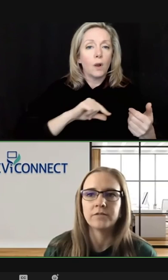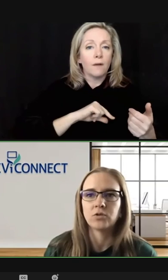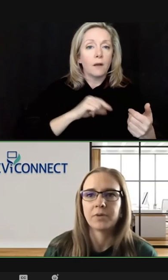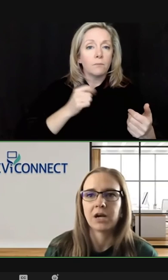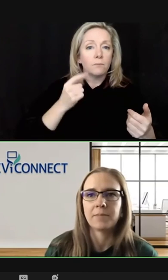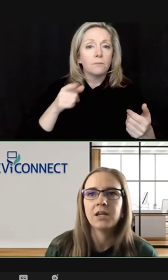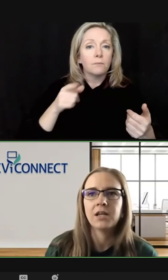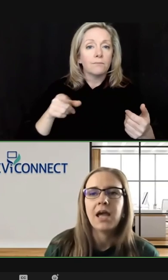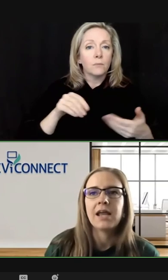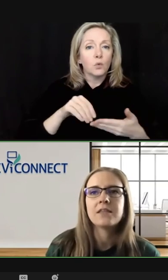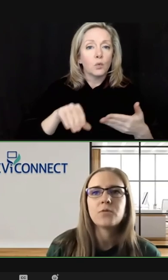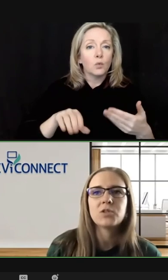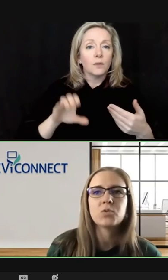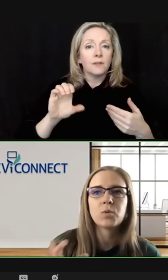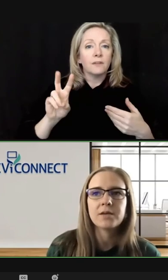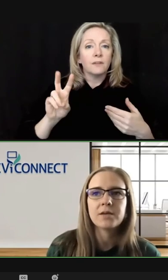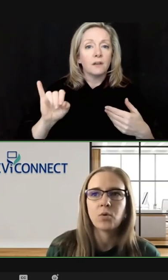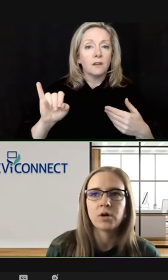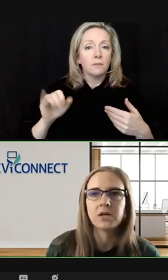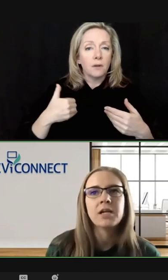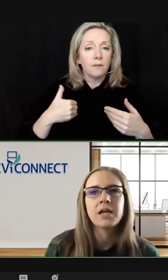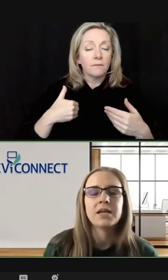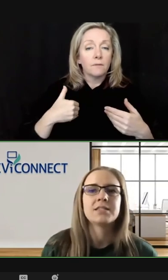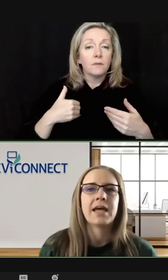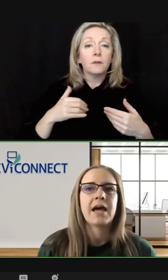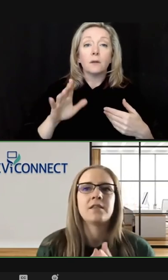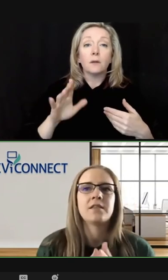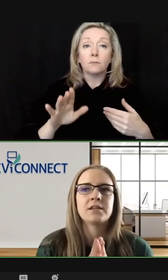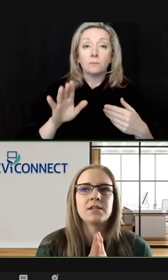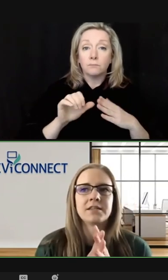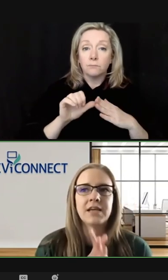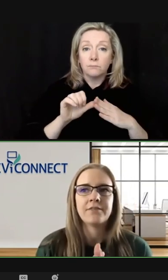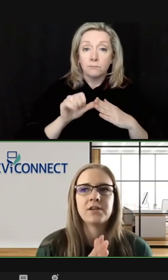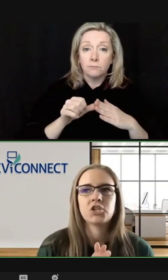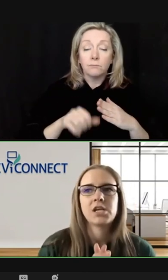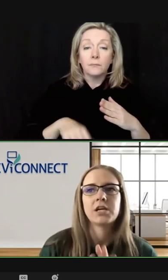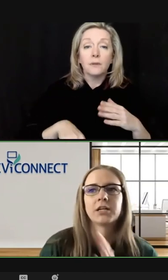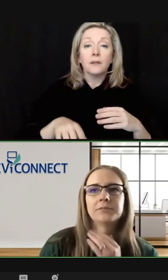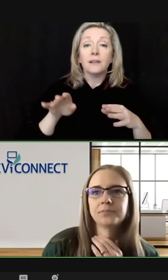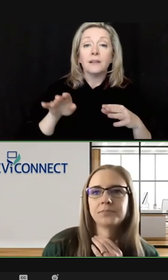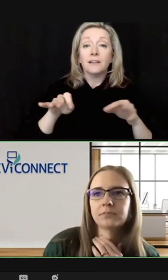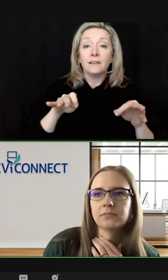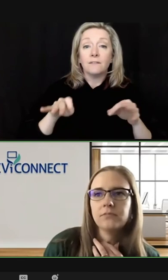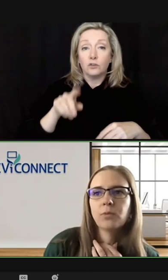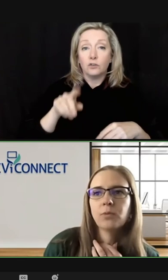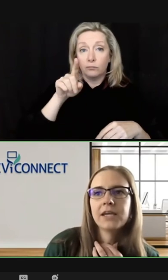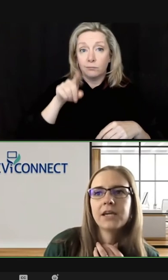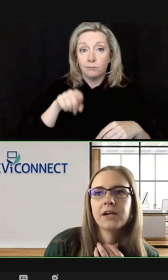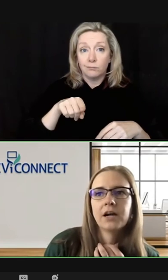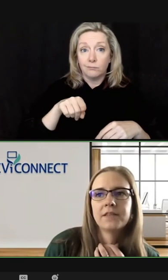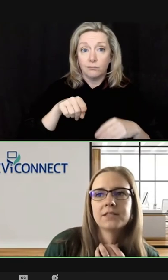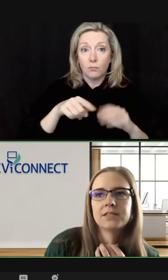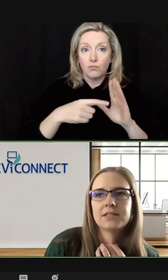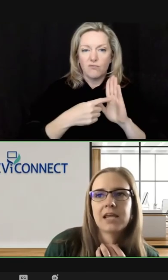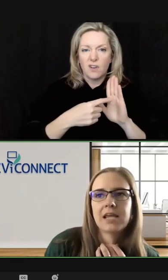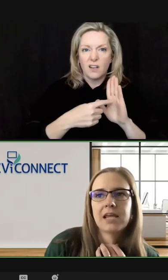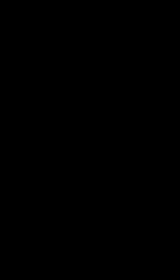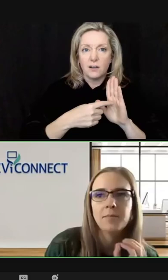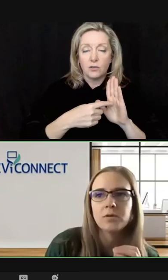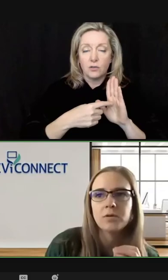a cortical visual impairment. And I think what's really important is that the definition here, right here in